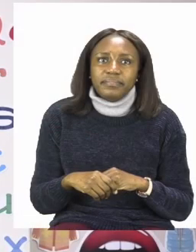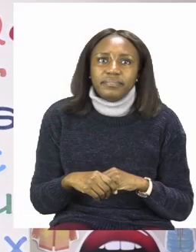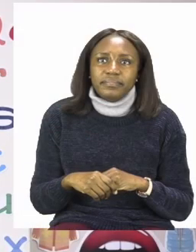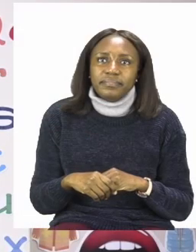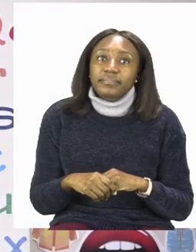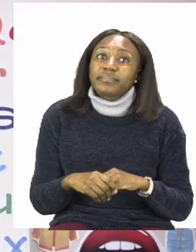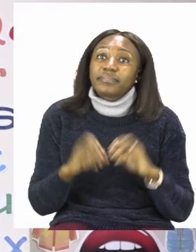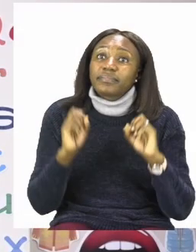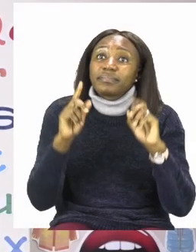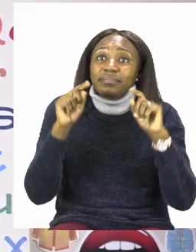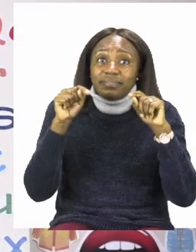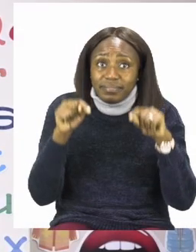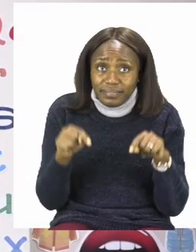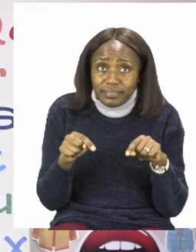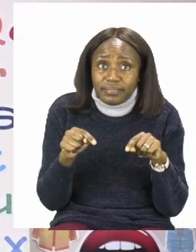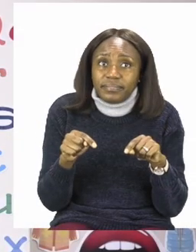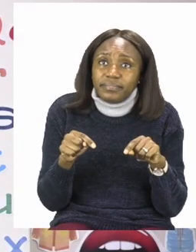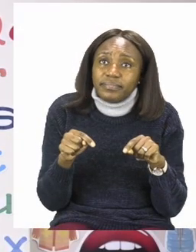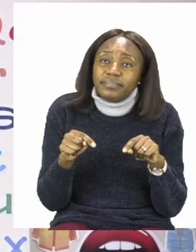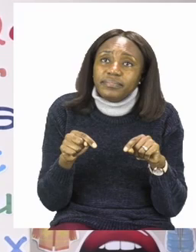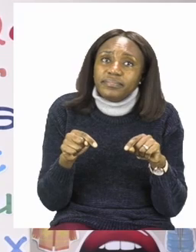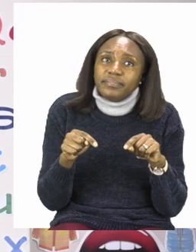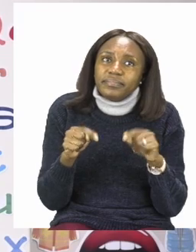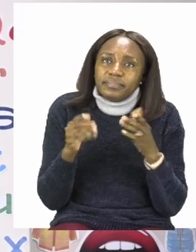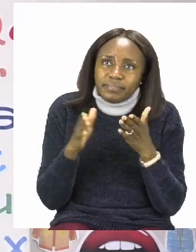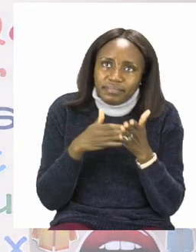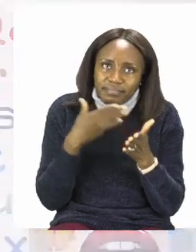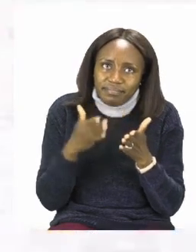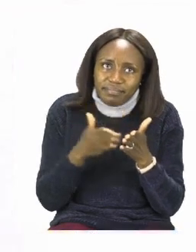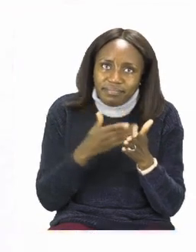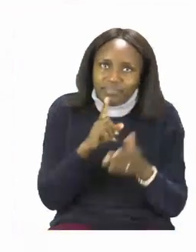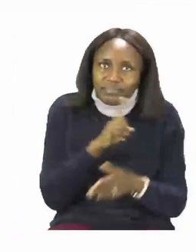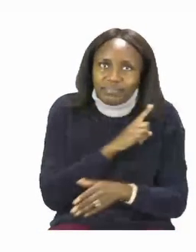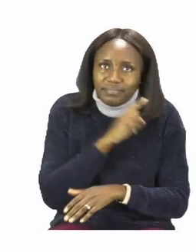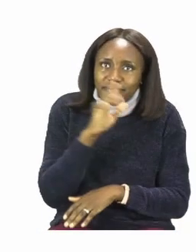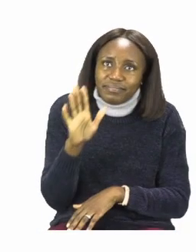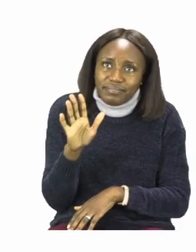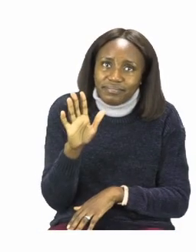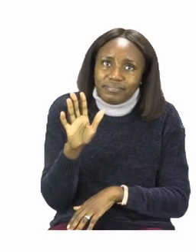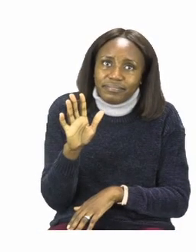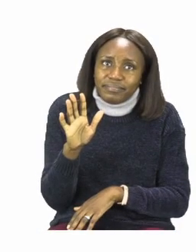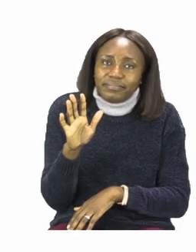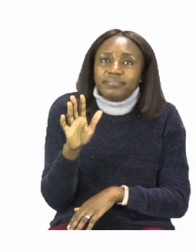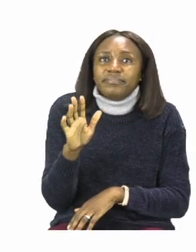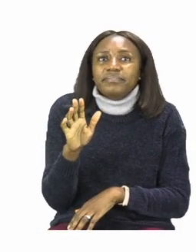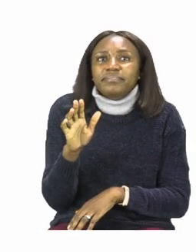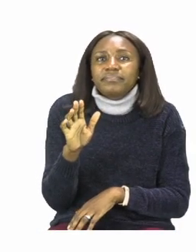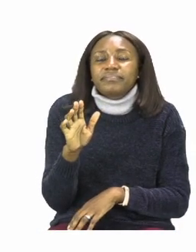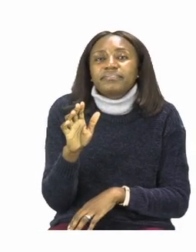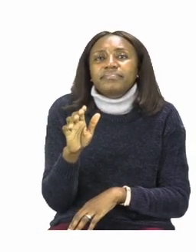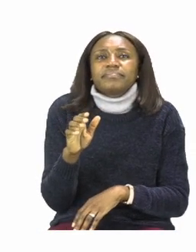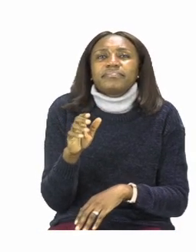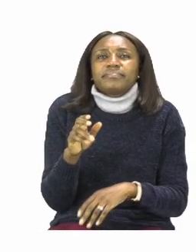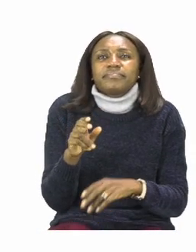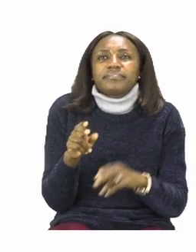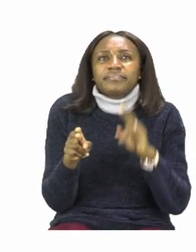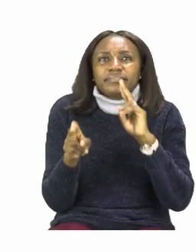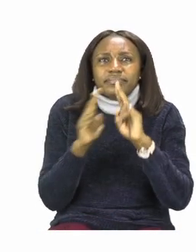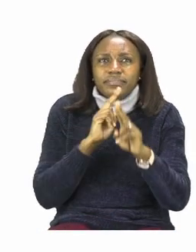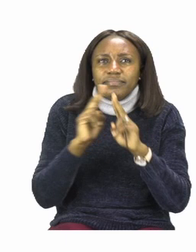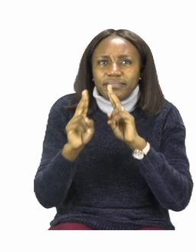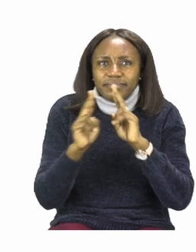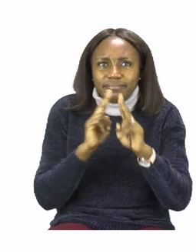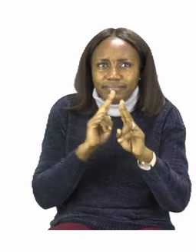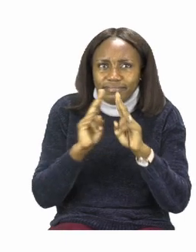For our lesson today, boys and girls, let us begin on page 15. On page 15, we are going